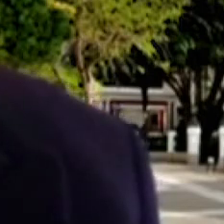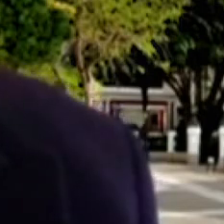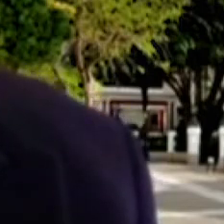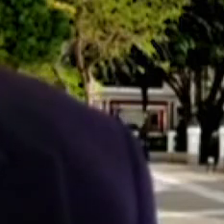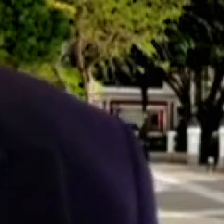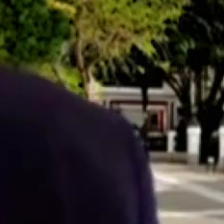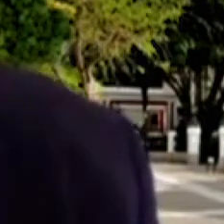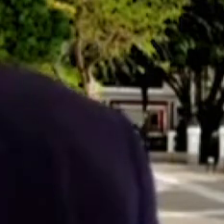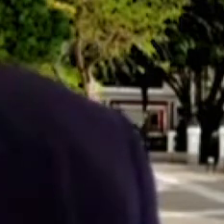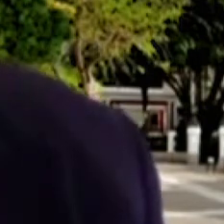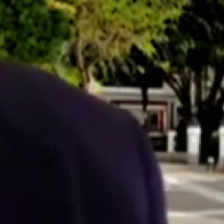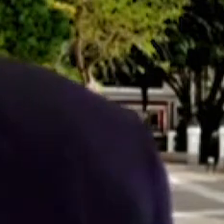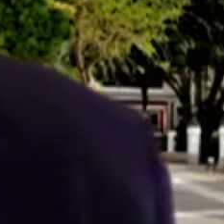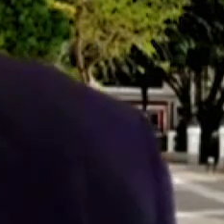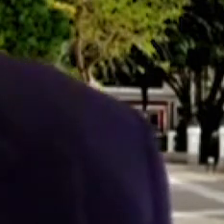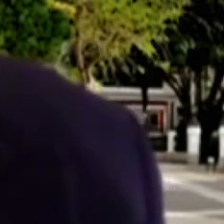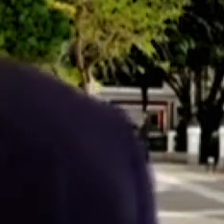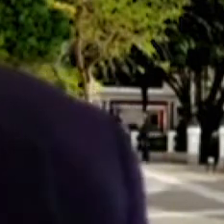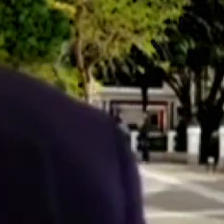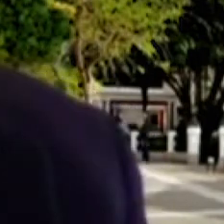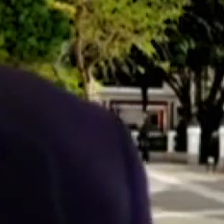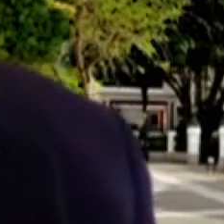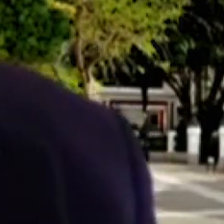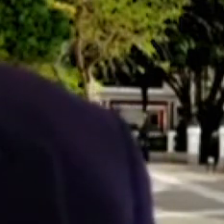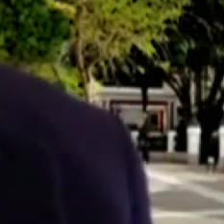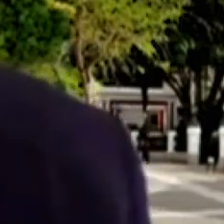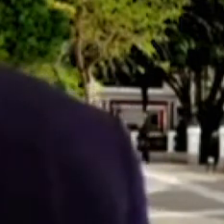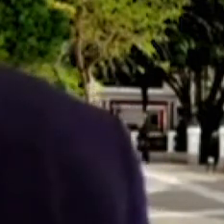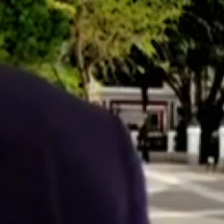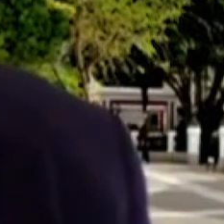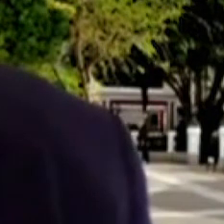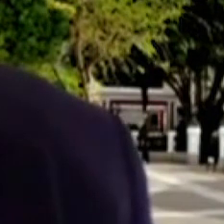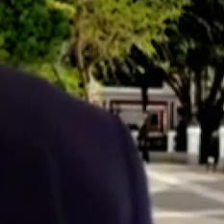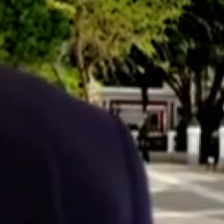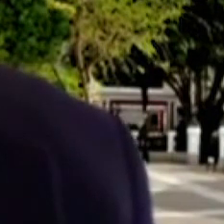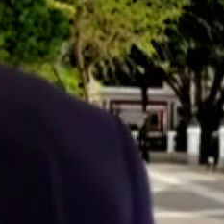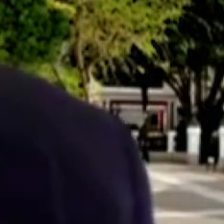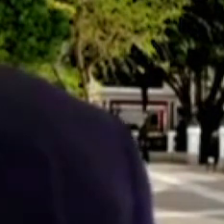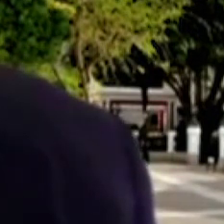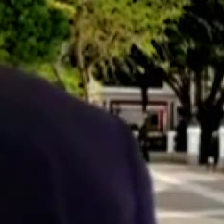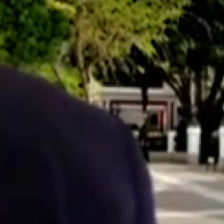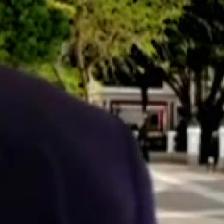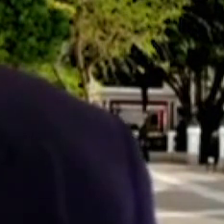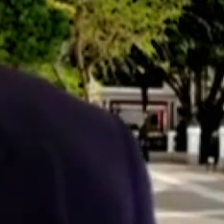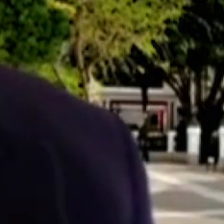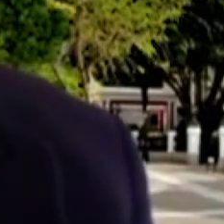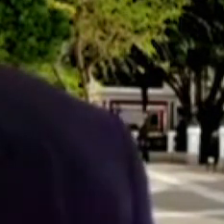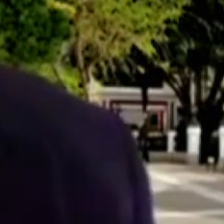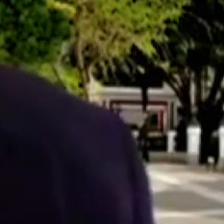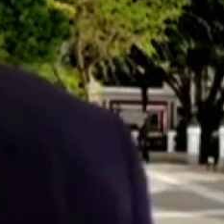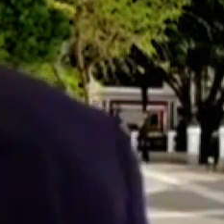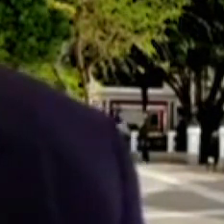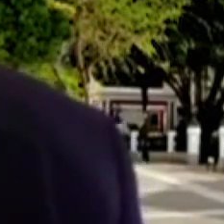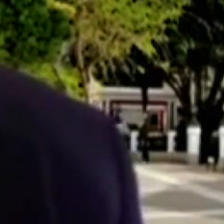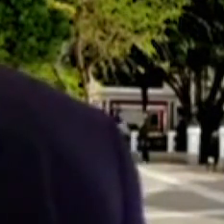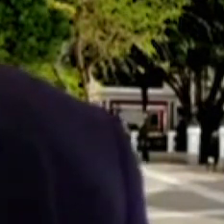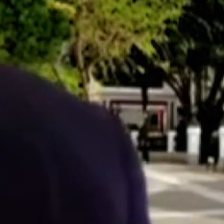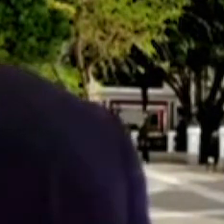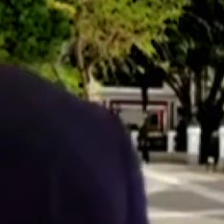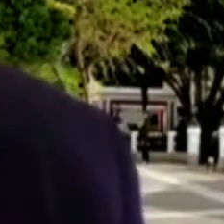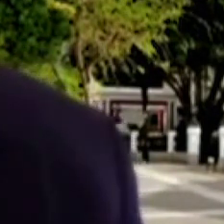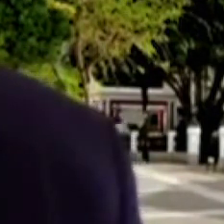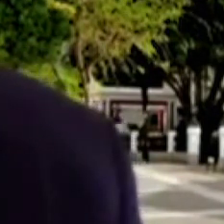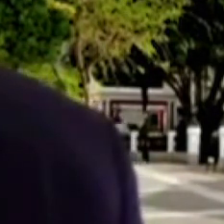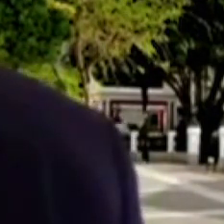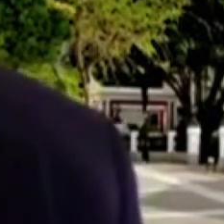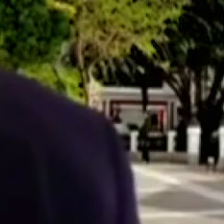this situation down. Is your plan working, Minister? Is it fully implemented by now? And what is